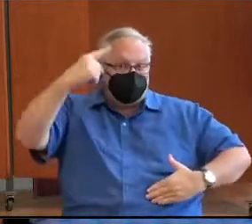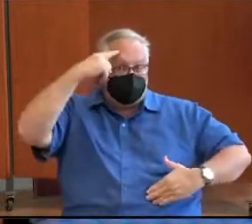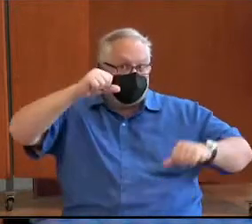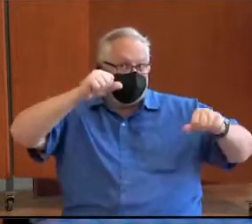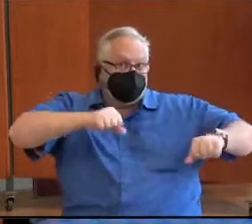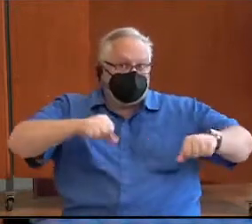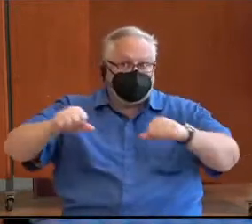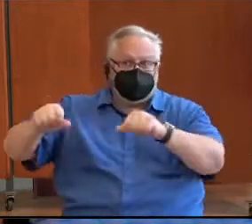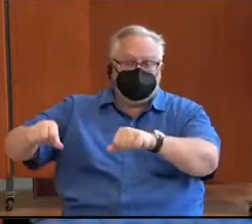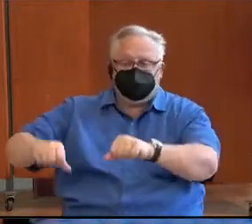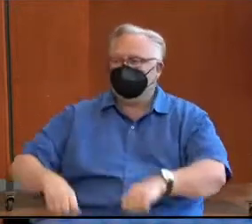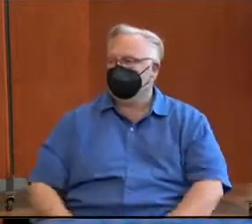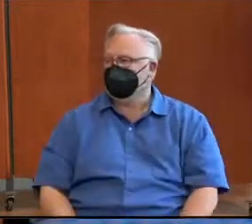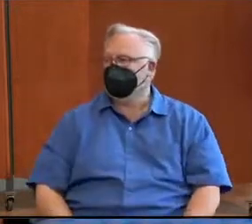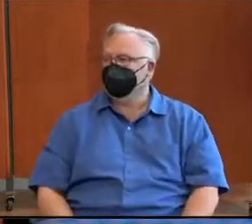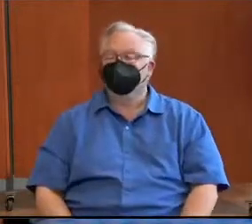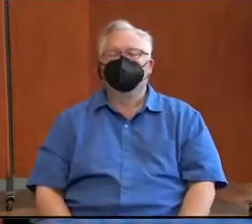abilities.